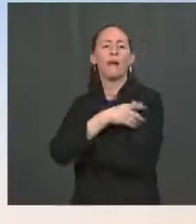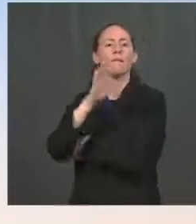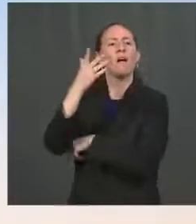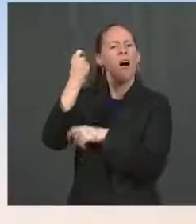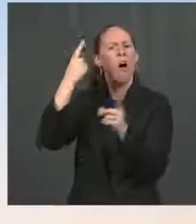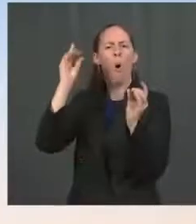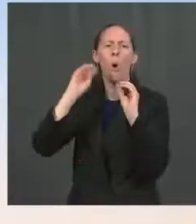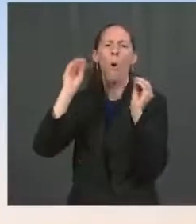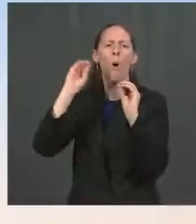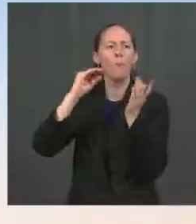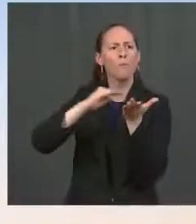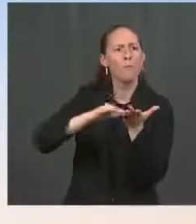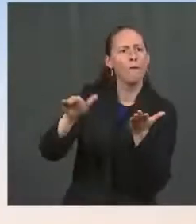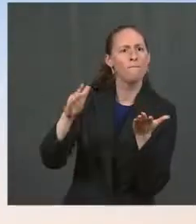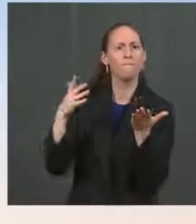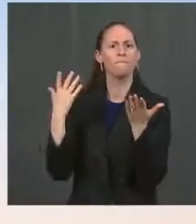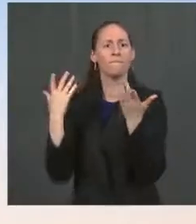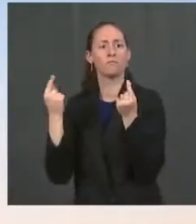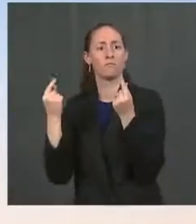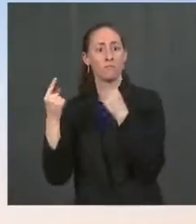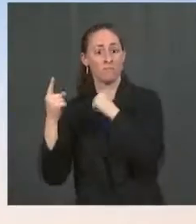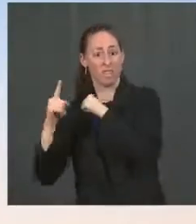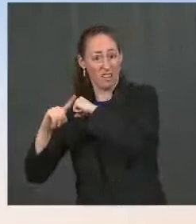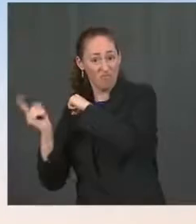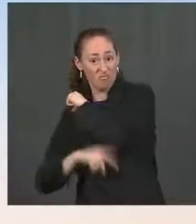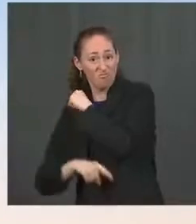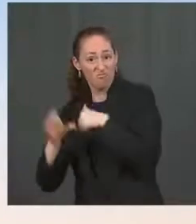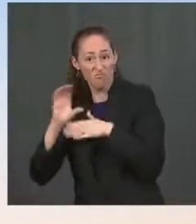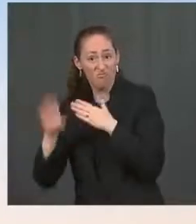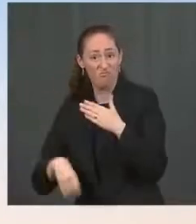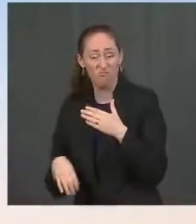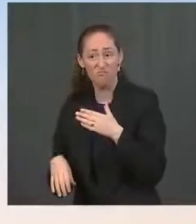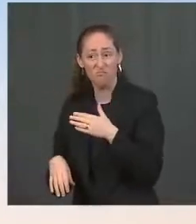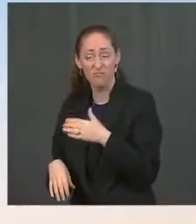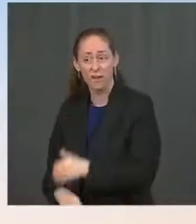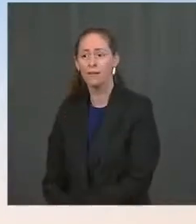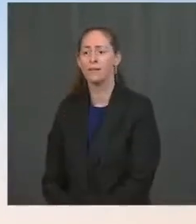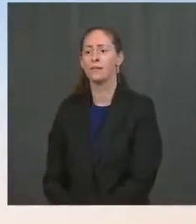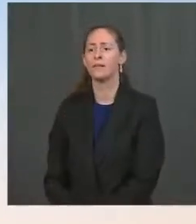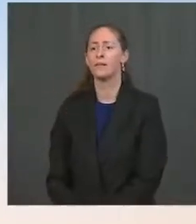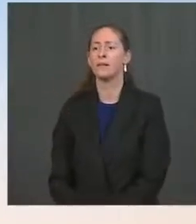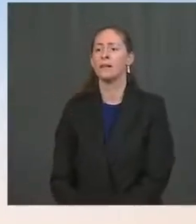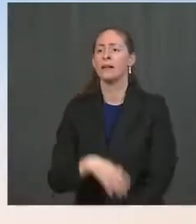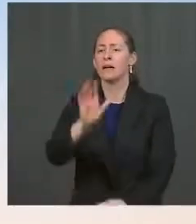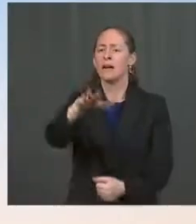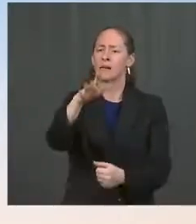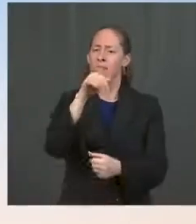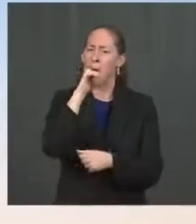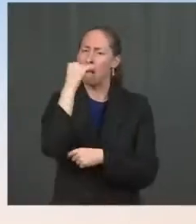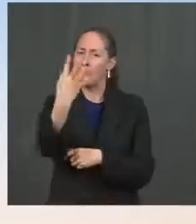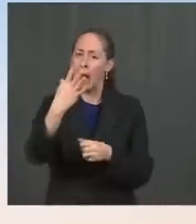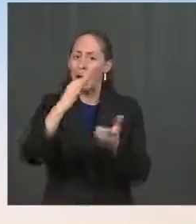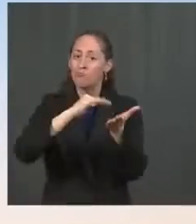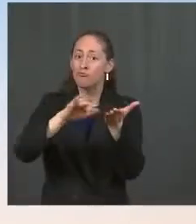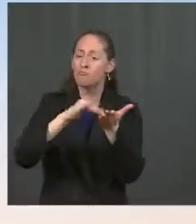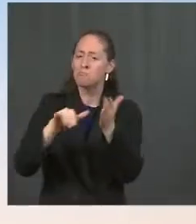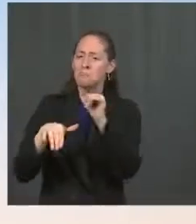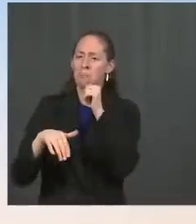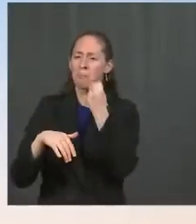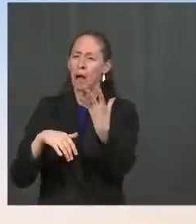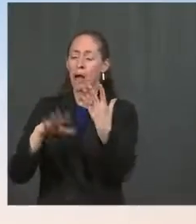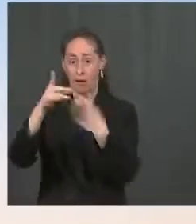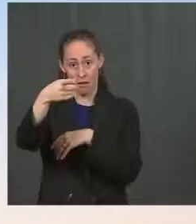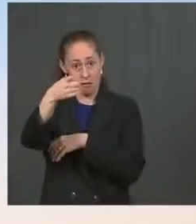go? Well, again, there are limited exceptions, but yeah, the expectation is that if you want to work in the federal government or be